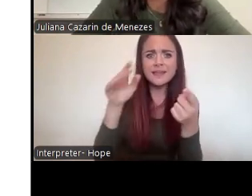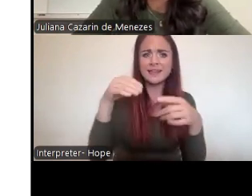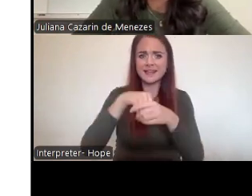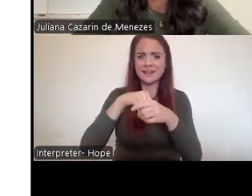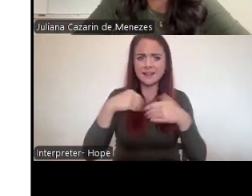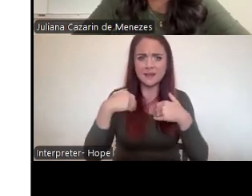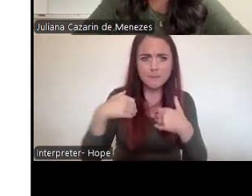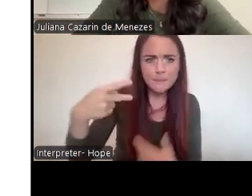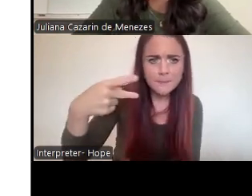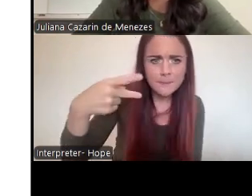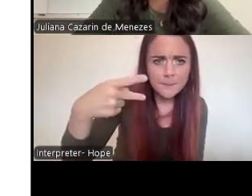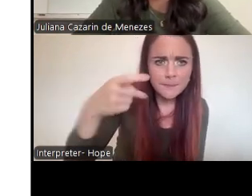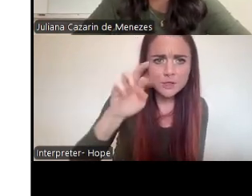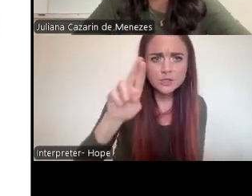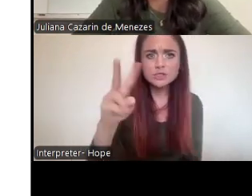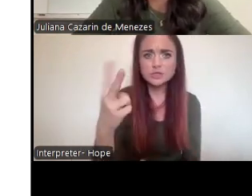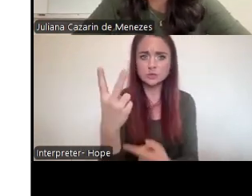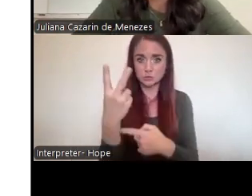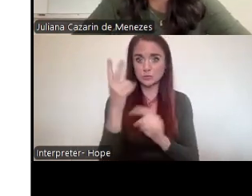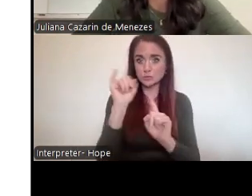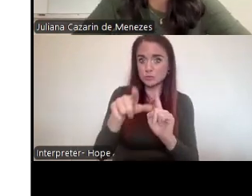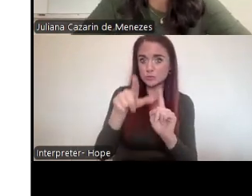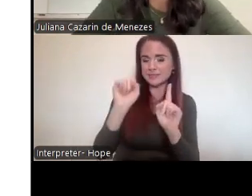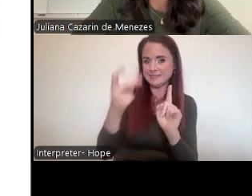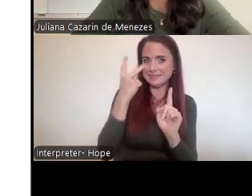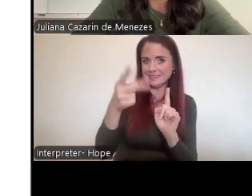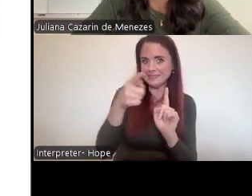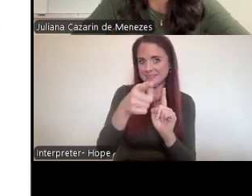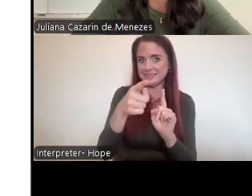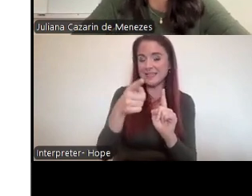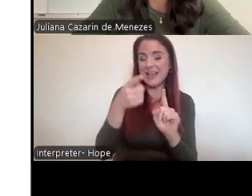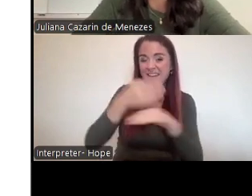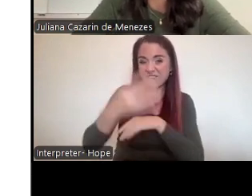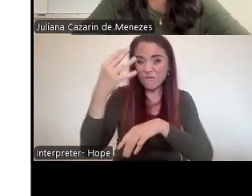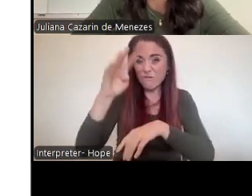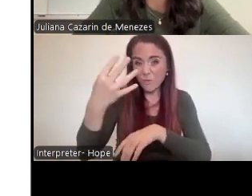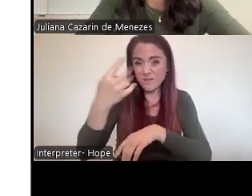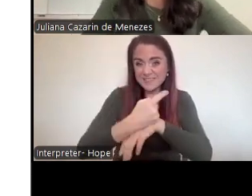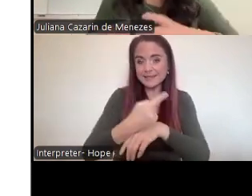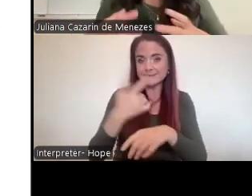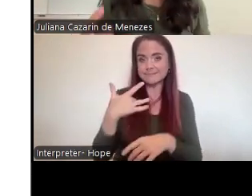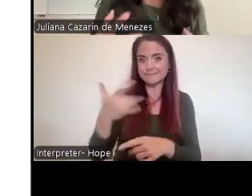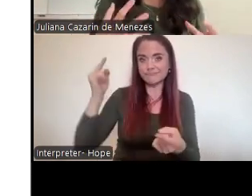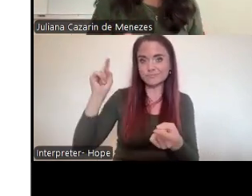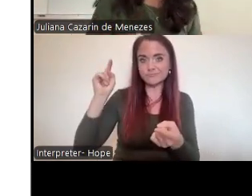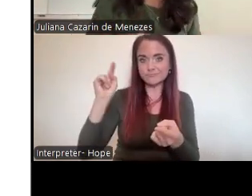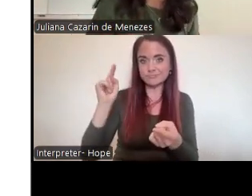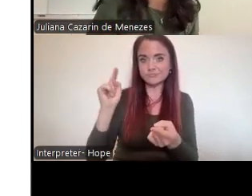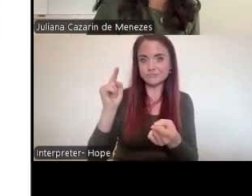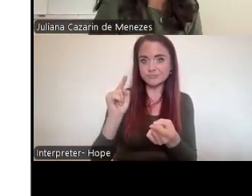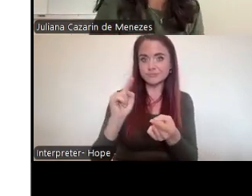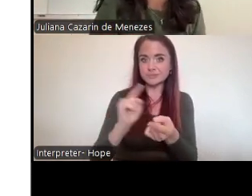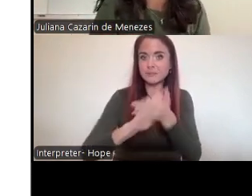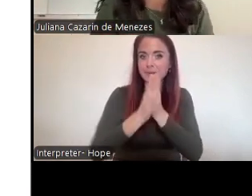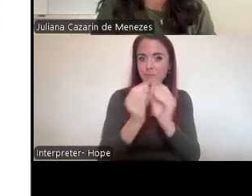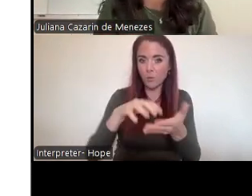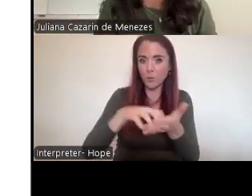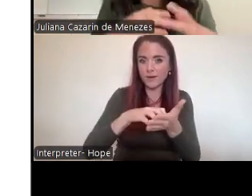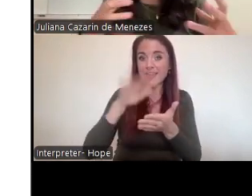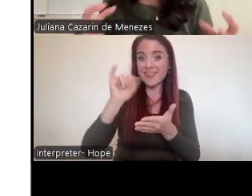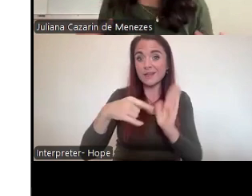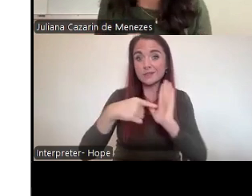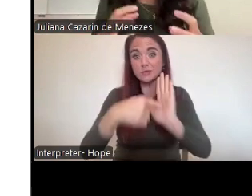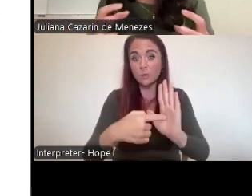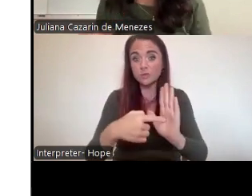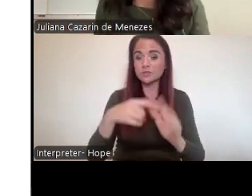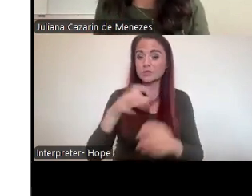4, this oscillation is weaker and weaker. And this is also a sign that the circadian clock